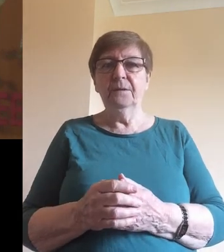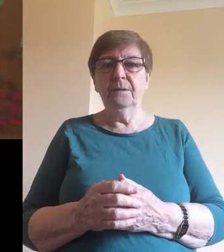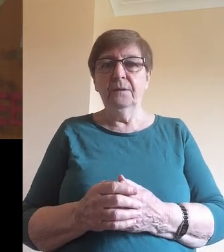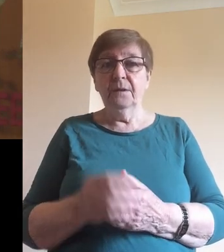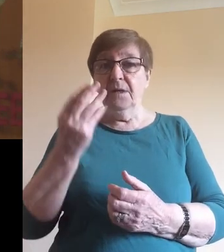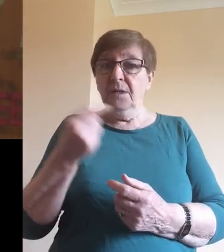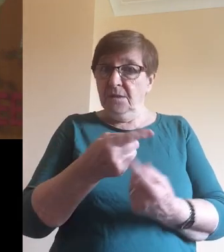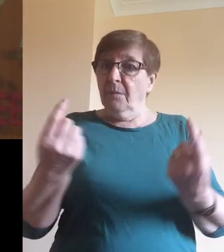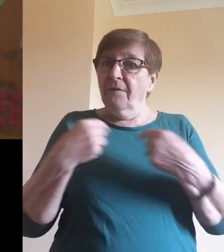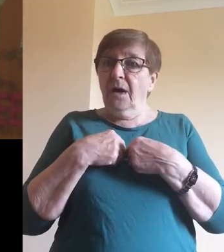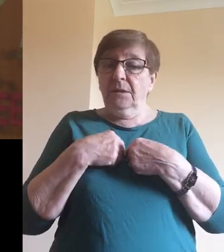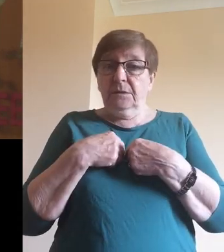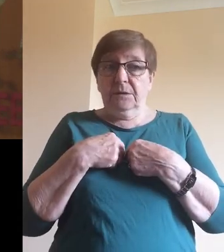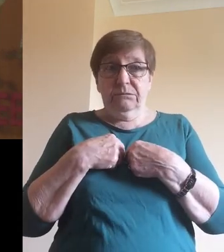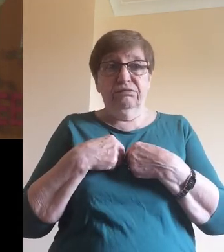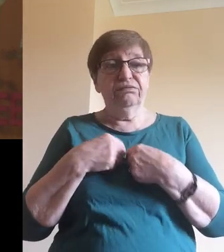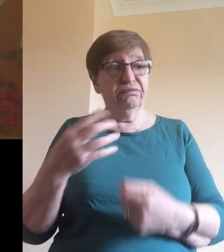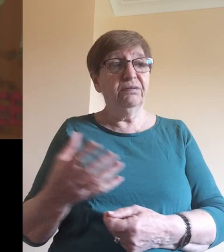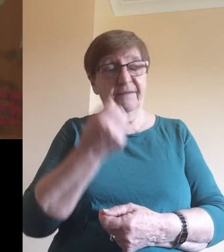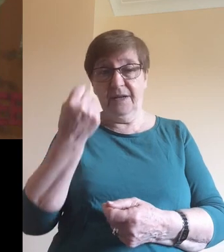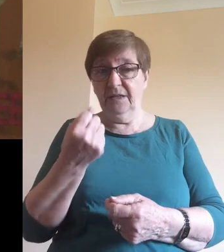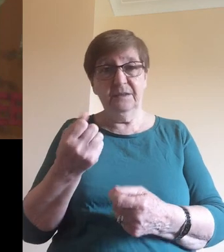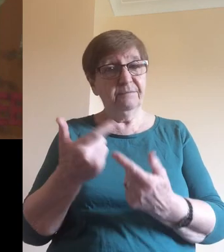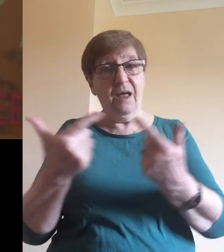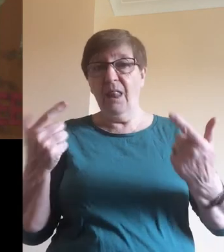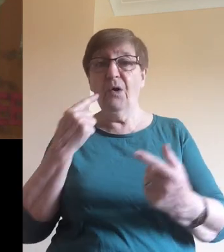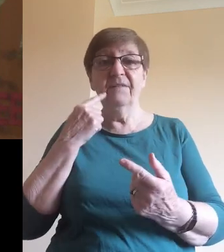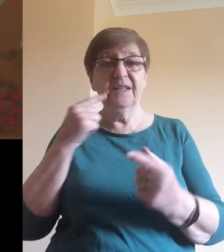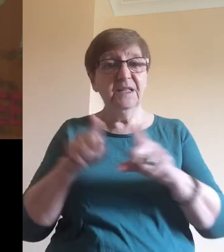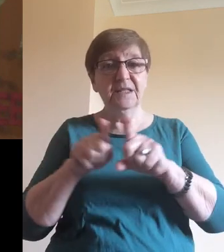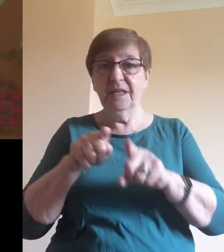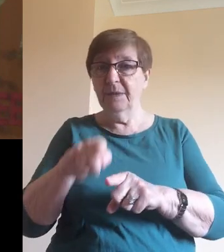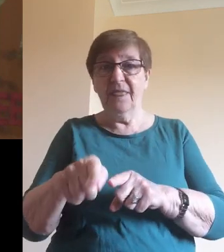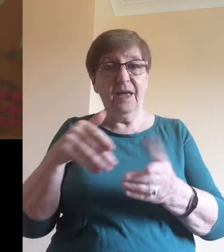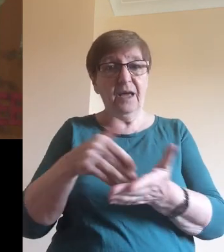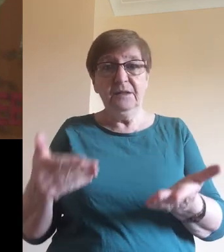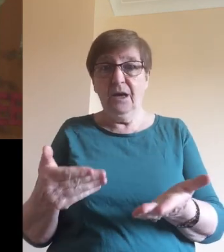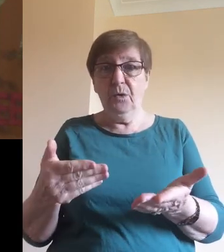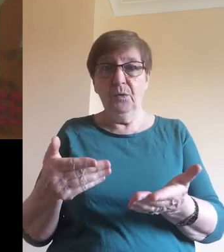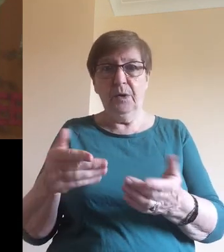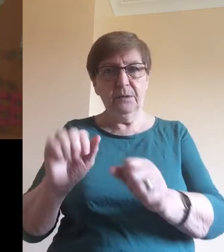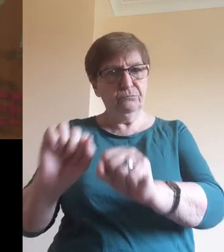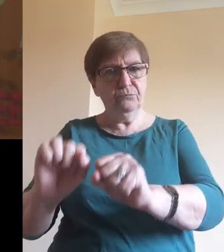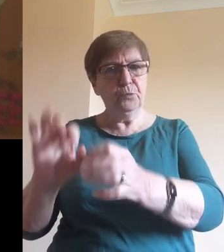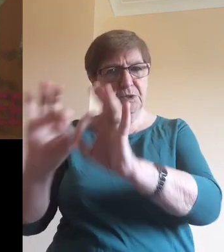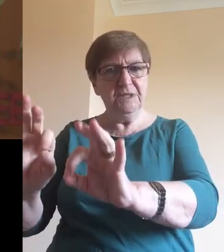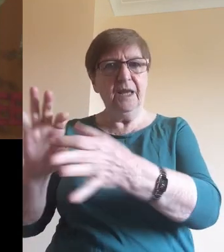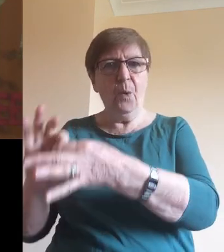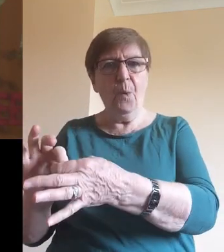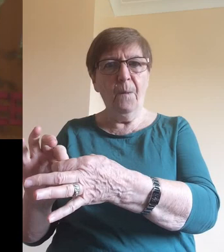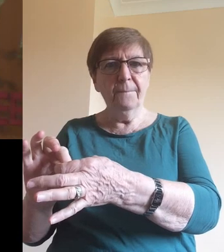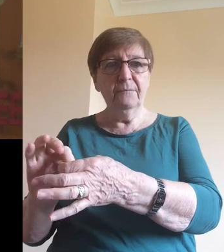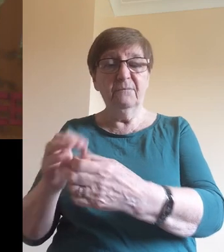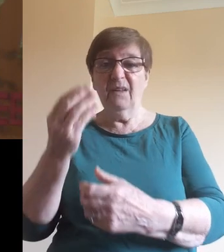Well, some of us are finding that they have far too many days like that just now. With all the restrictions of lockdown, quite a